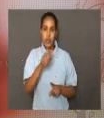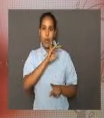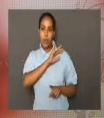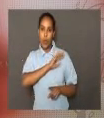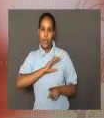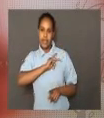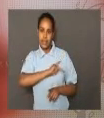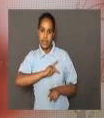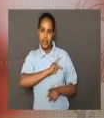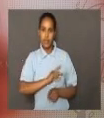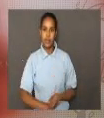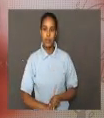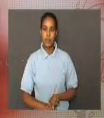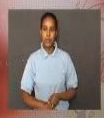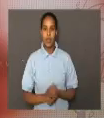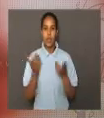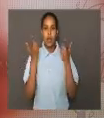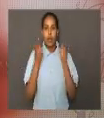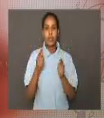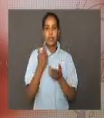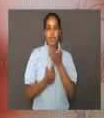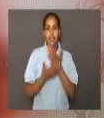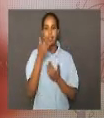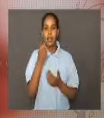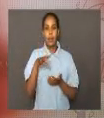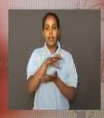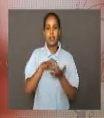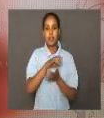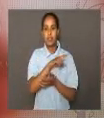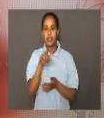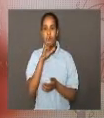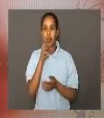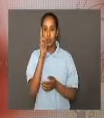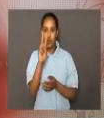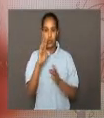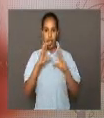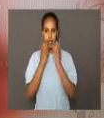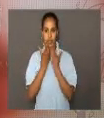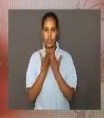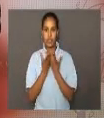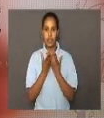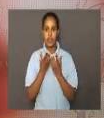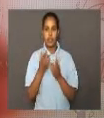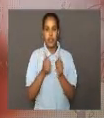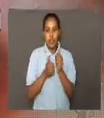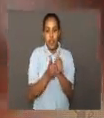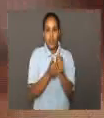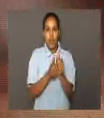properties. When discussing mixtures, there are two classifications they fall